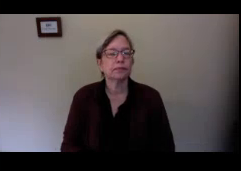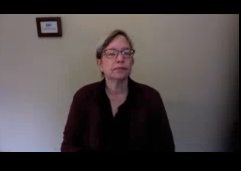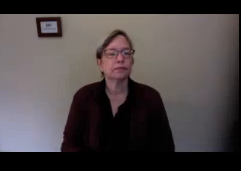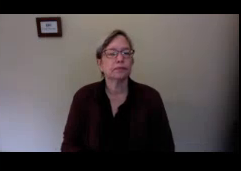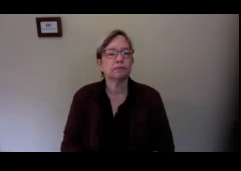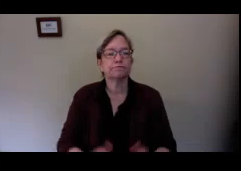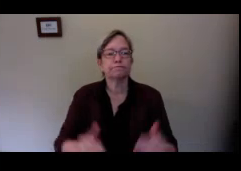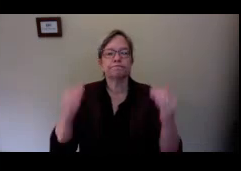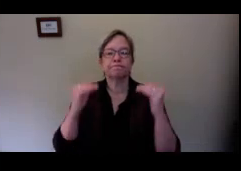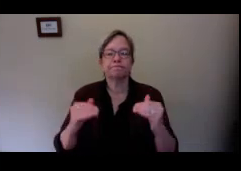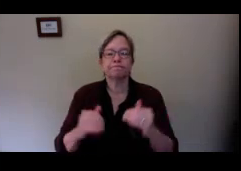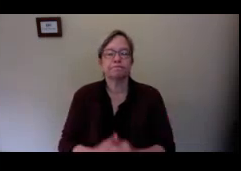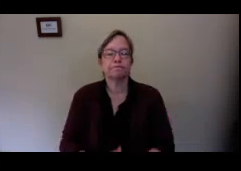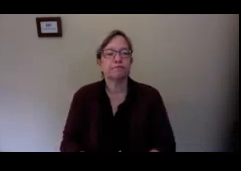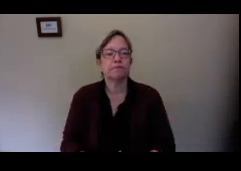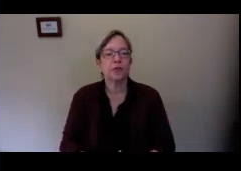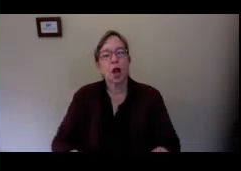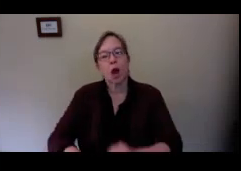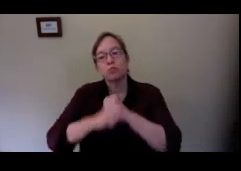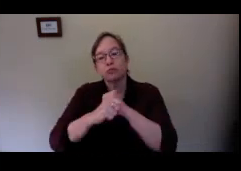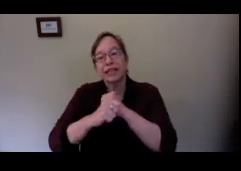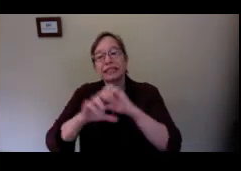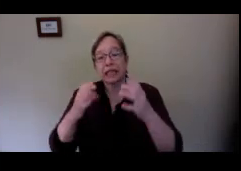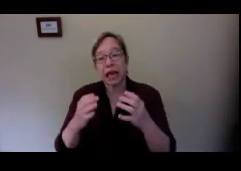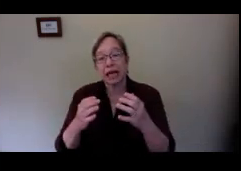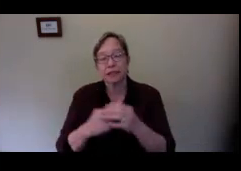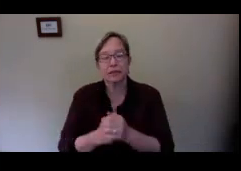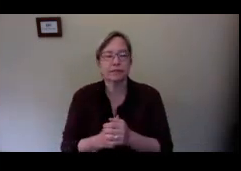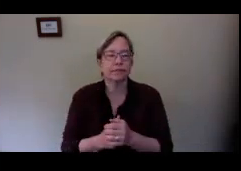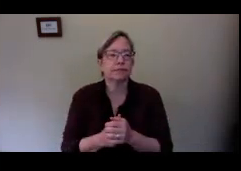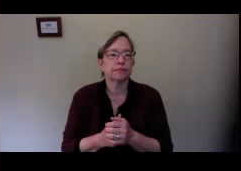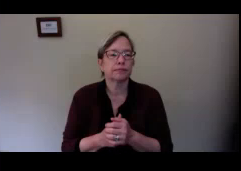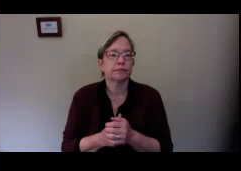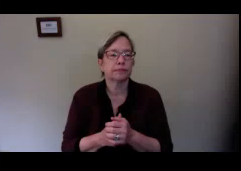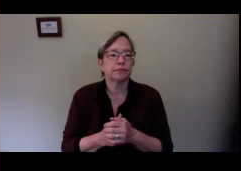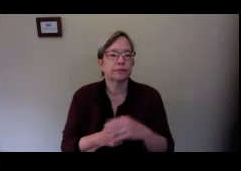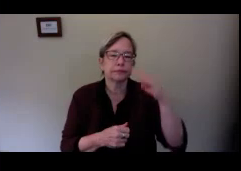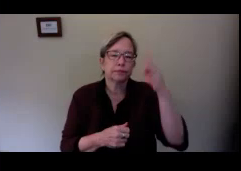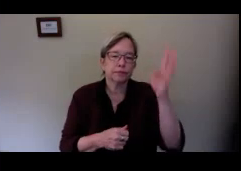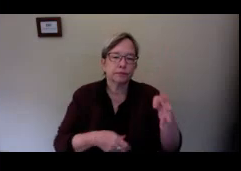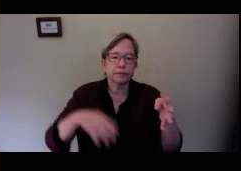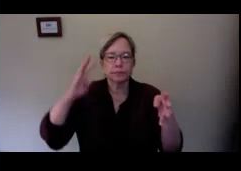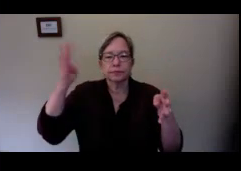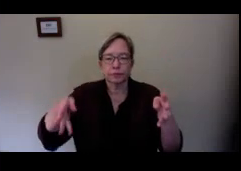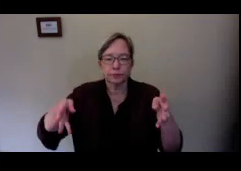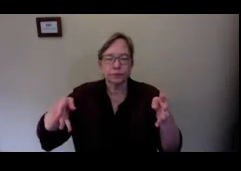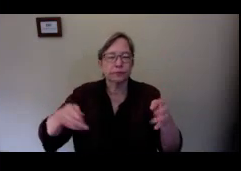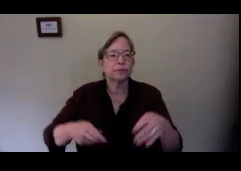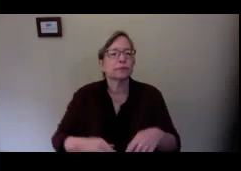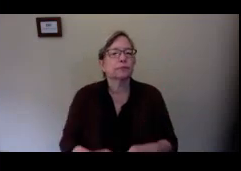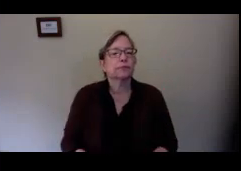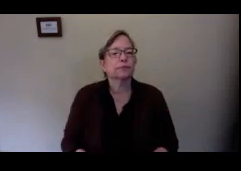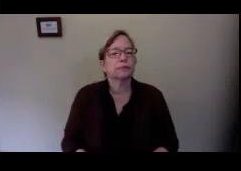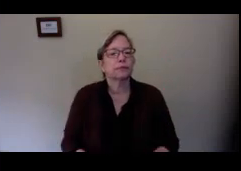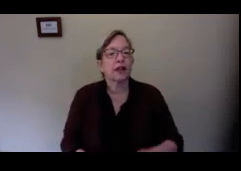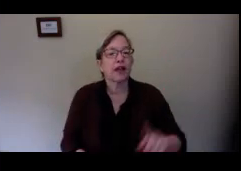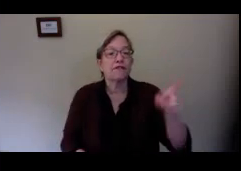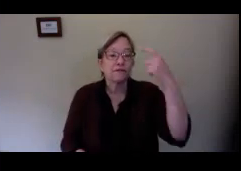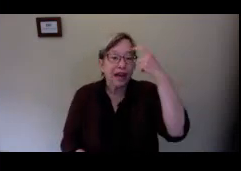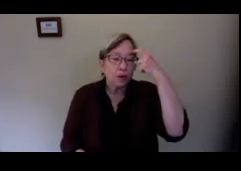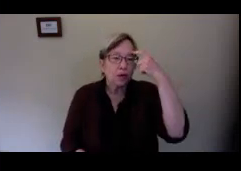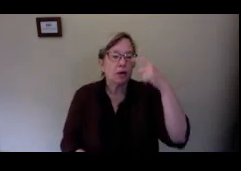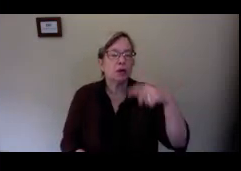Next slide. So our next slide is you can see the protected classes on the federal level.